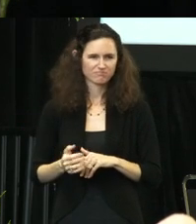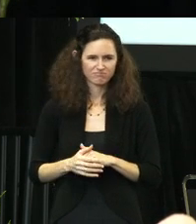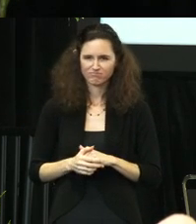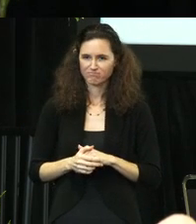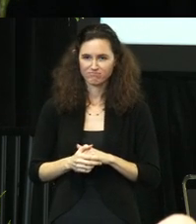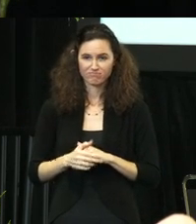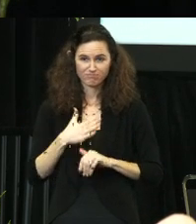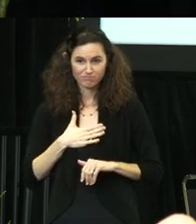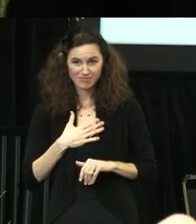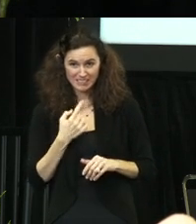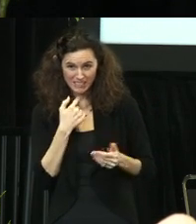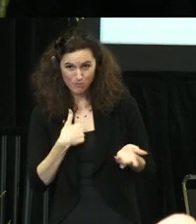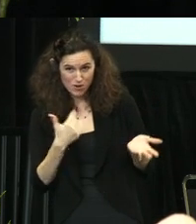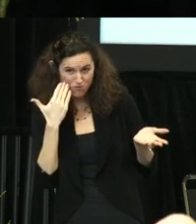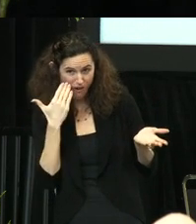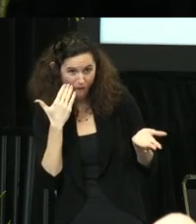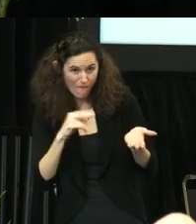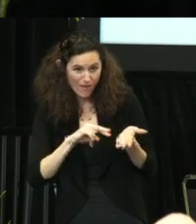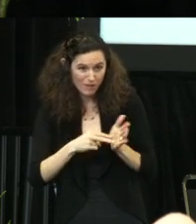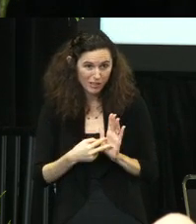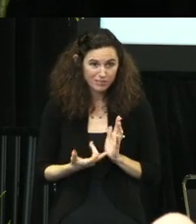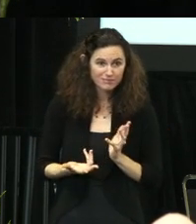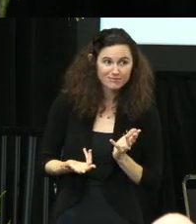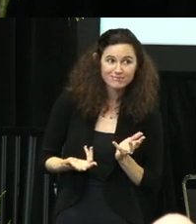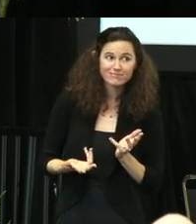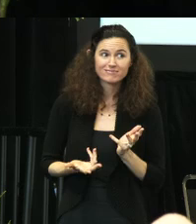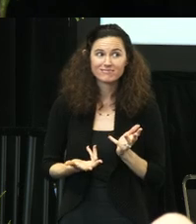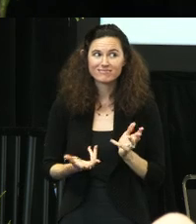Please tell me you know that reference.